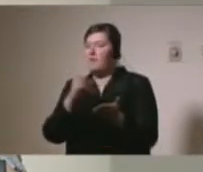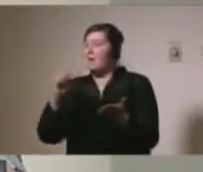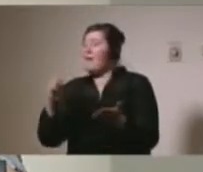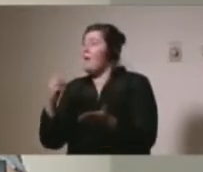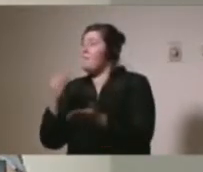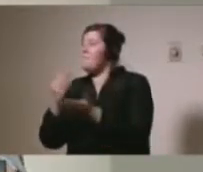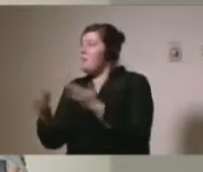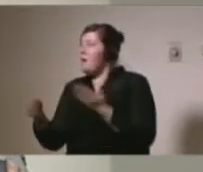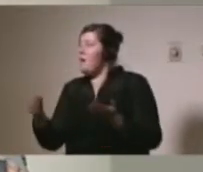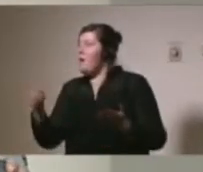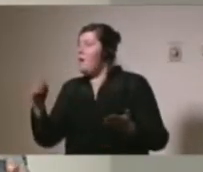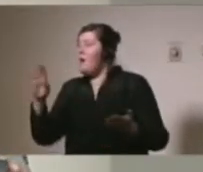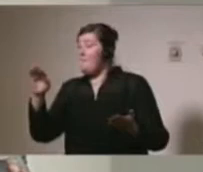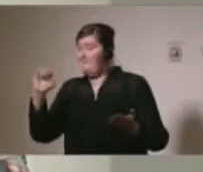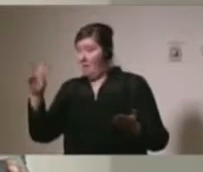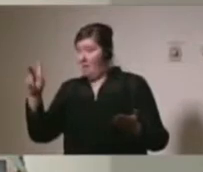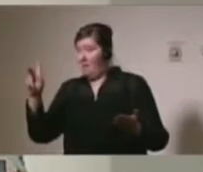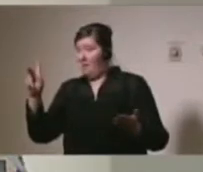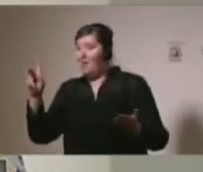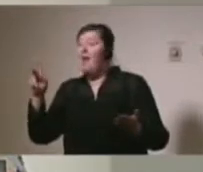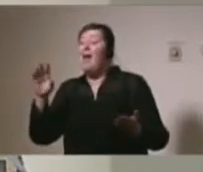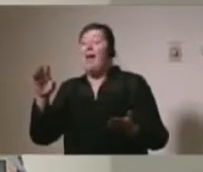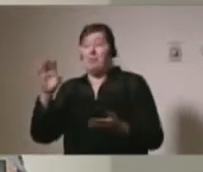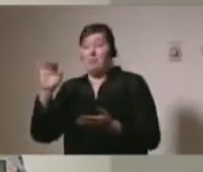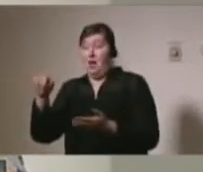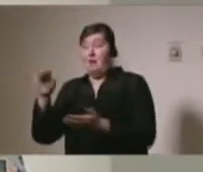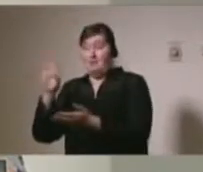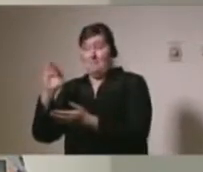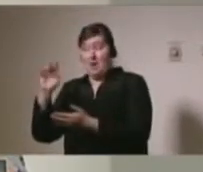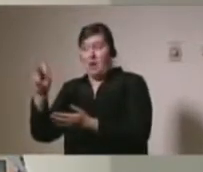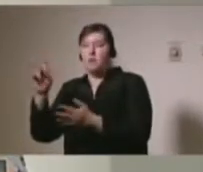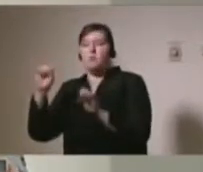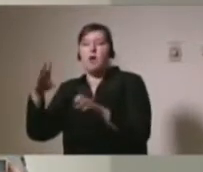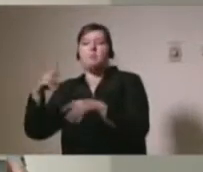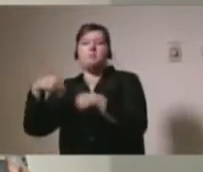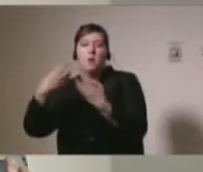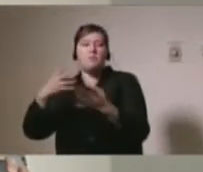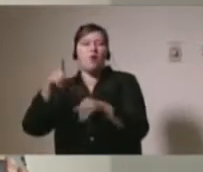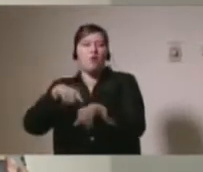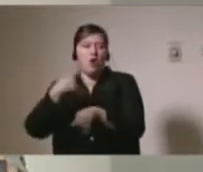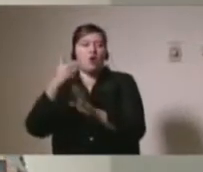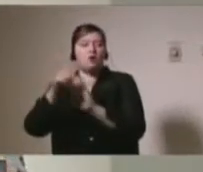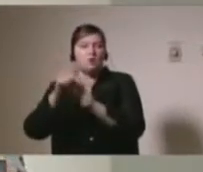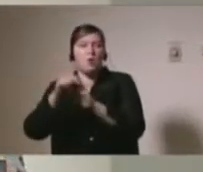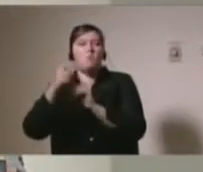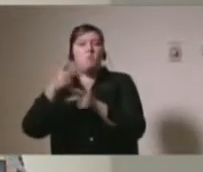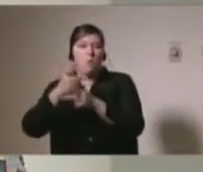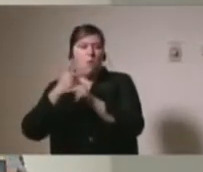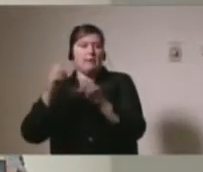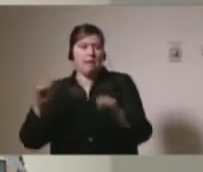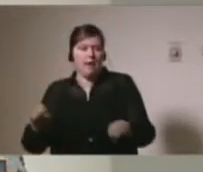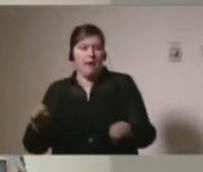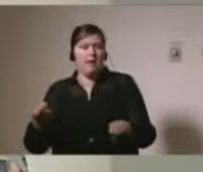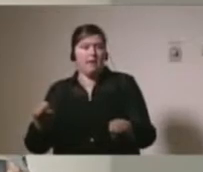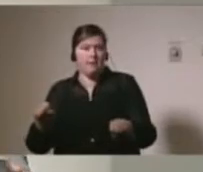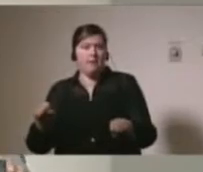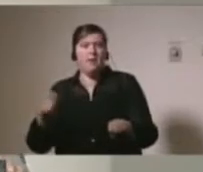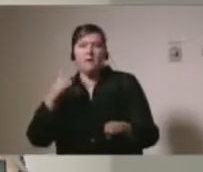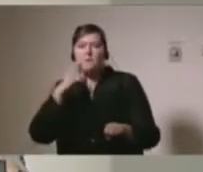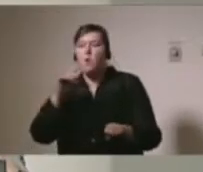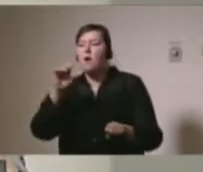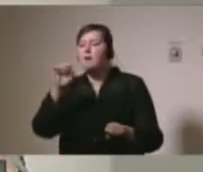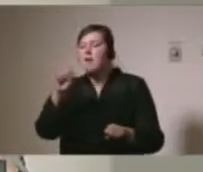through this bank we can offer long-term loans for SMEs in southern